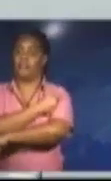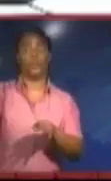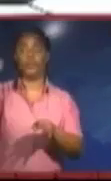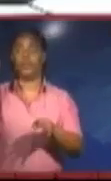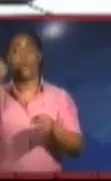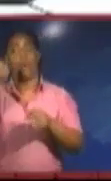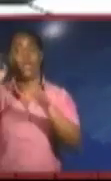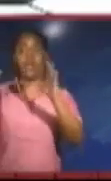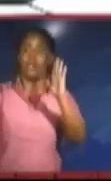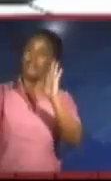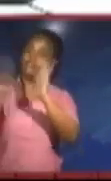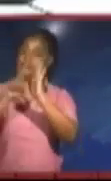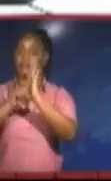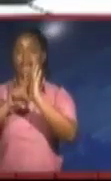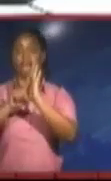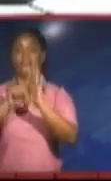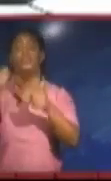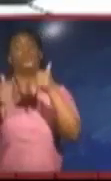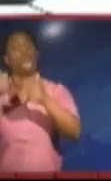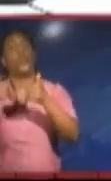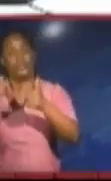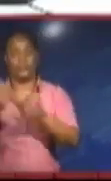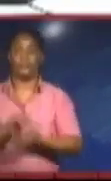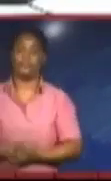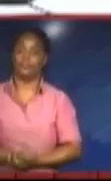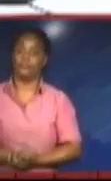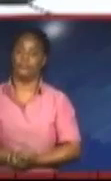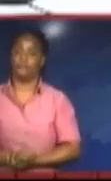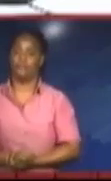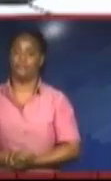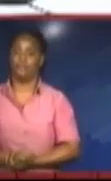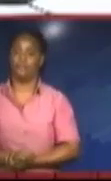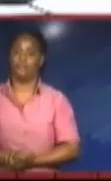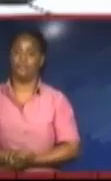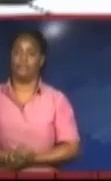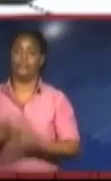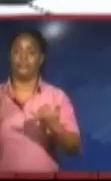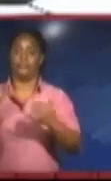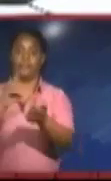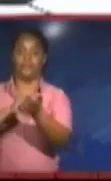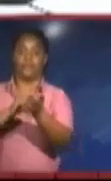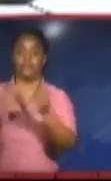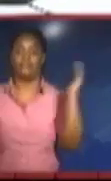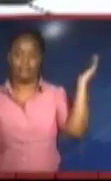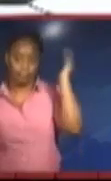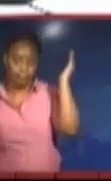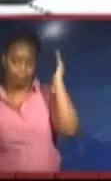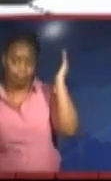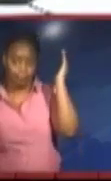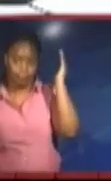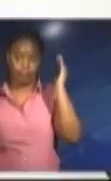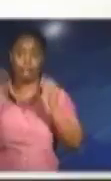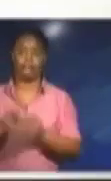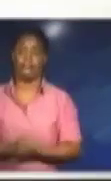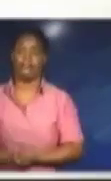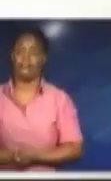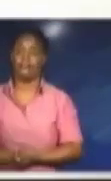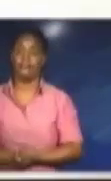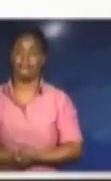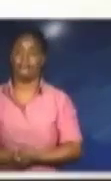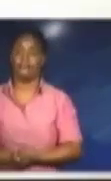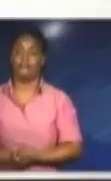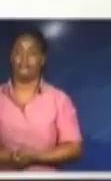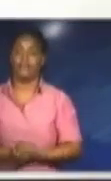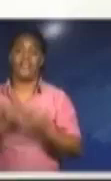household. While the details of these recommendations are yet to be finalized and released next week, Deyalsingh says they will advise